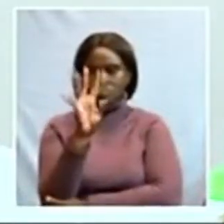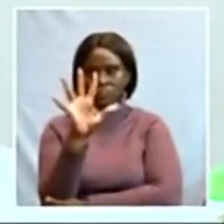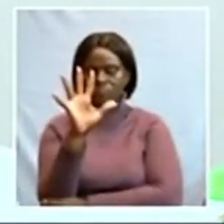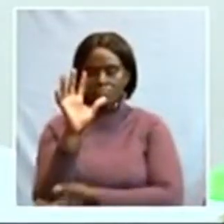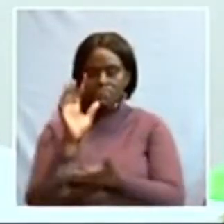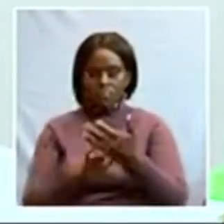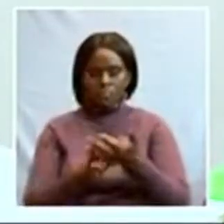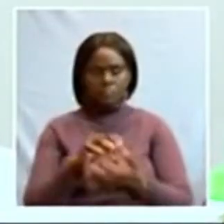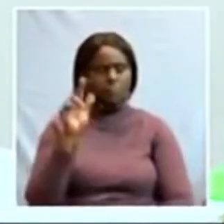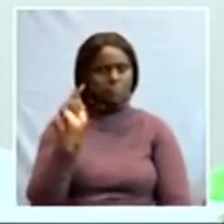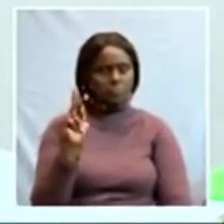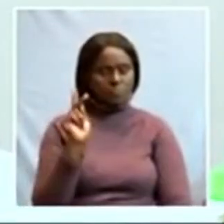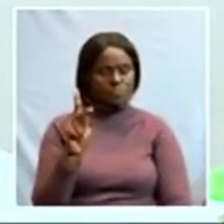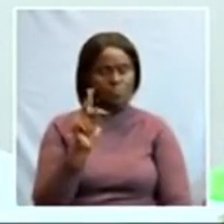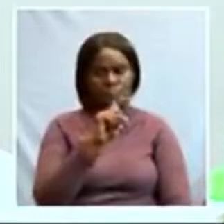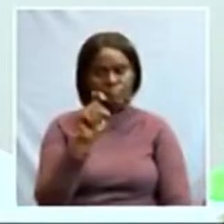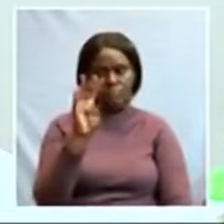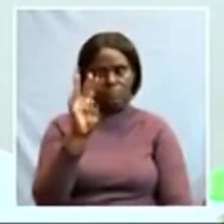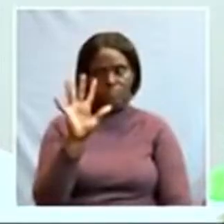145,000 kwacha.